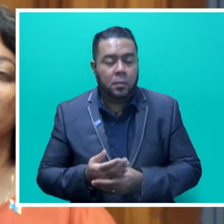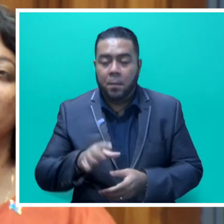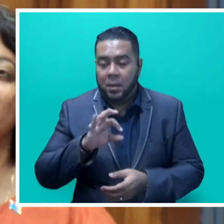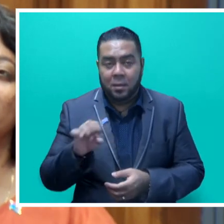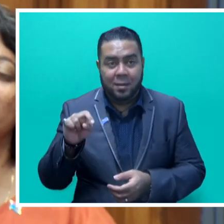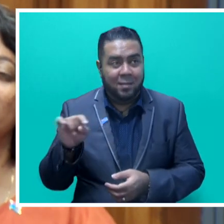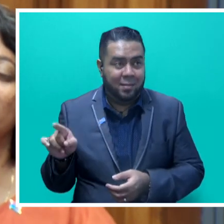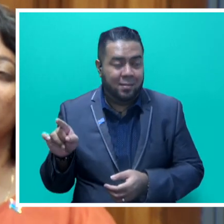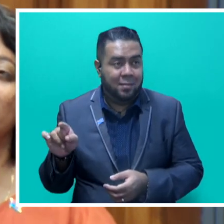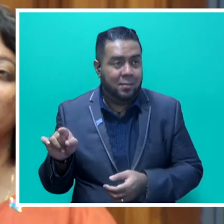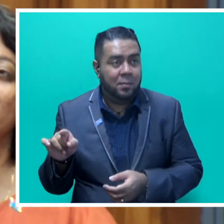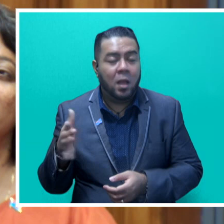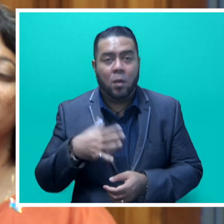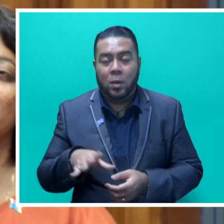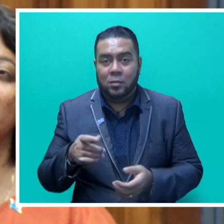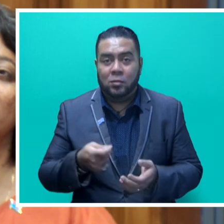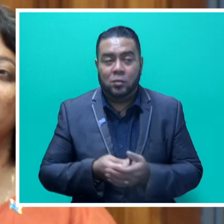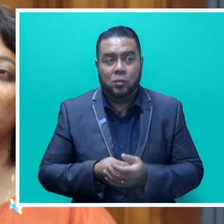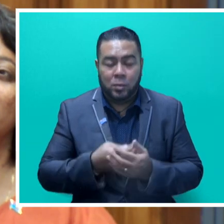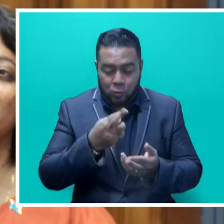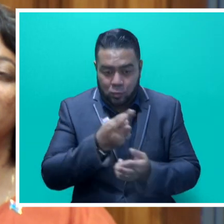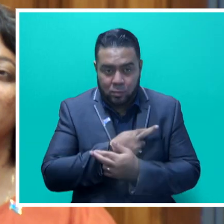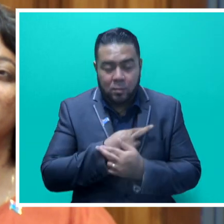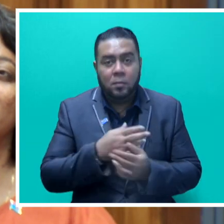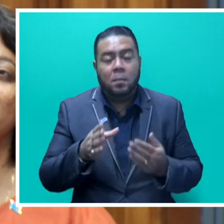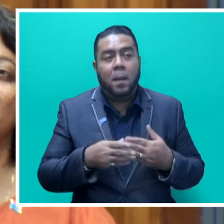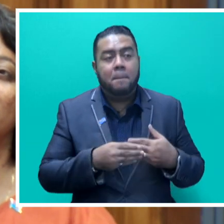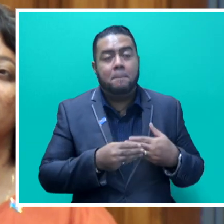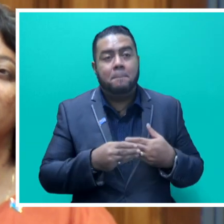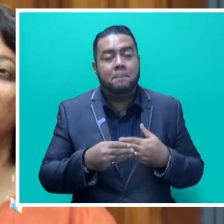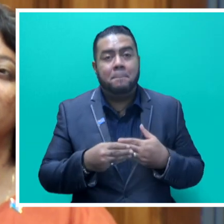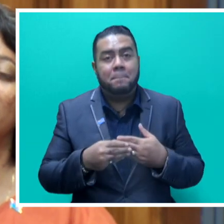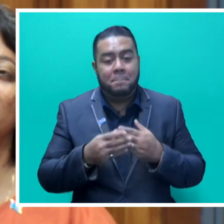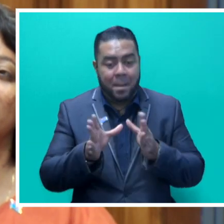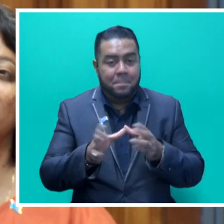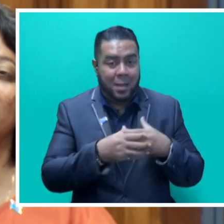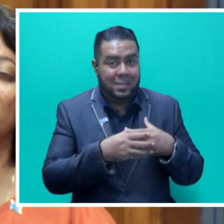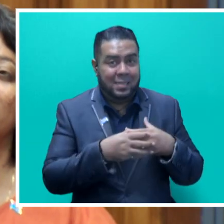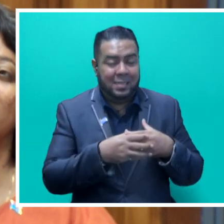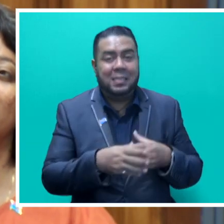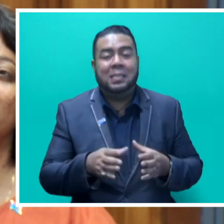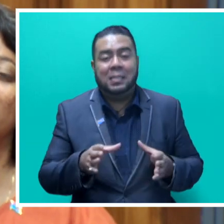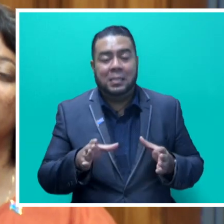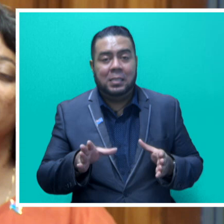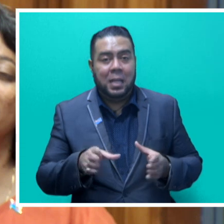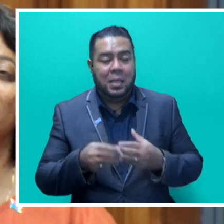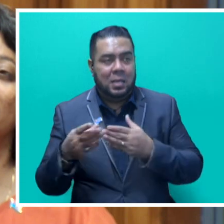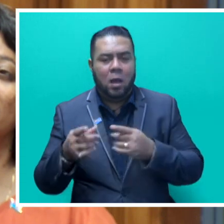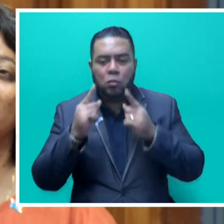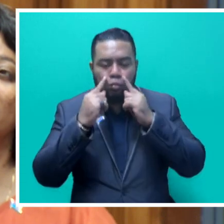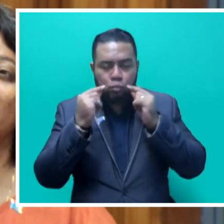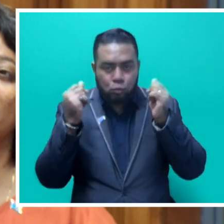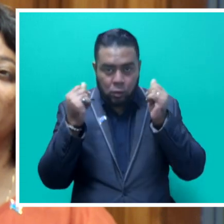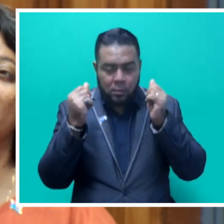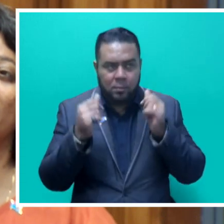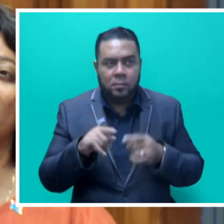nonetheless, I would like to pay tribute to my party leader and Prime Minister, the Honorable Sitibeni Lingma Mantarambuka. His